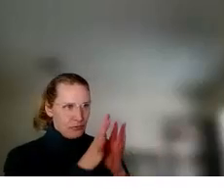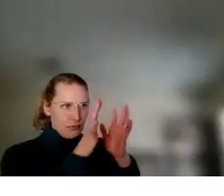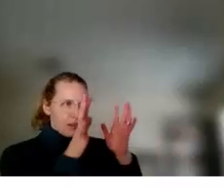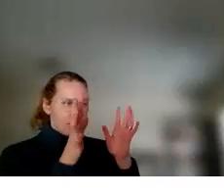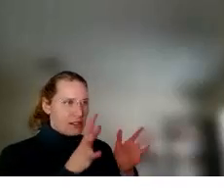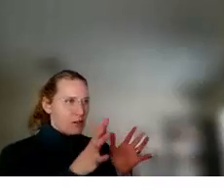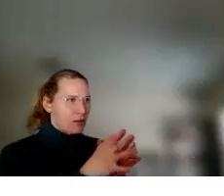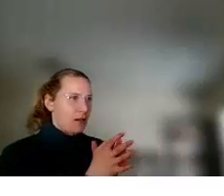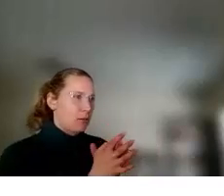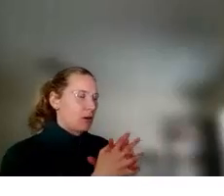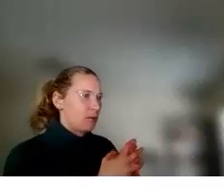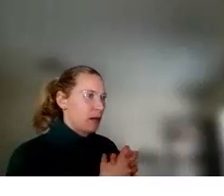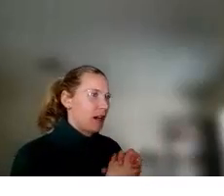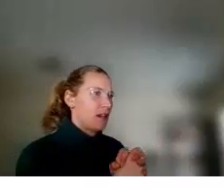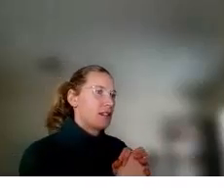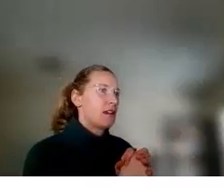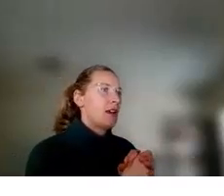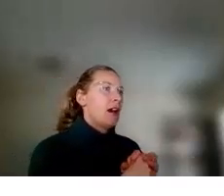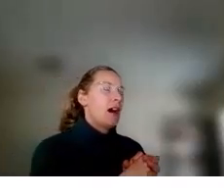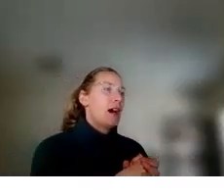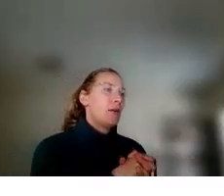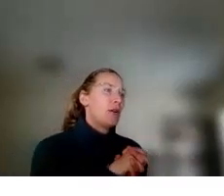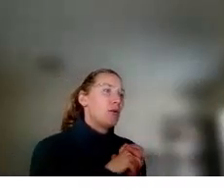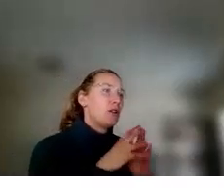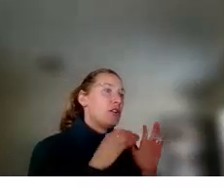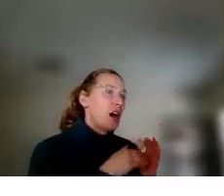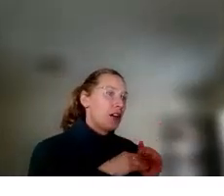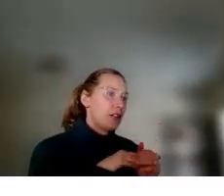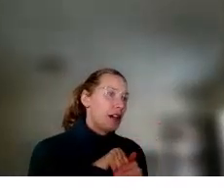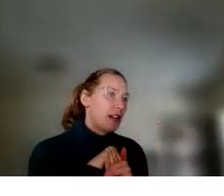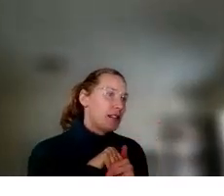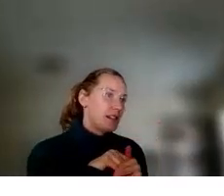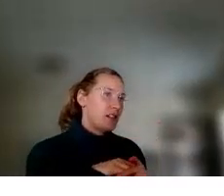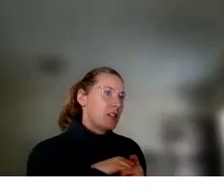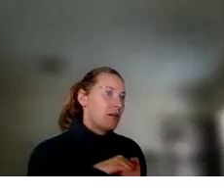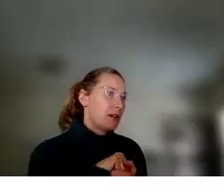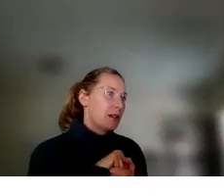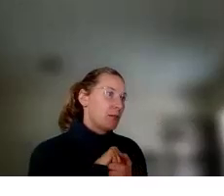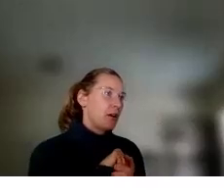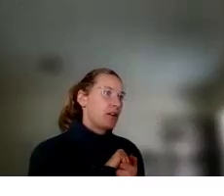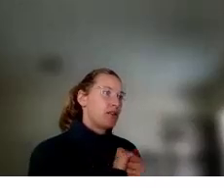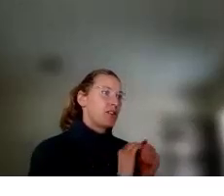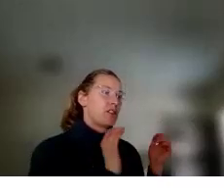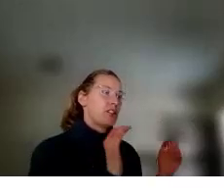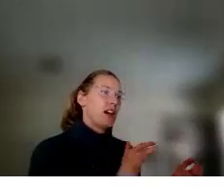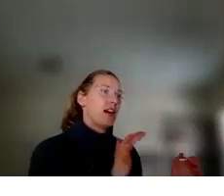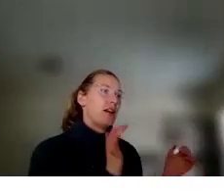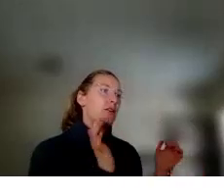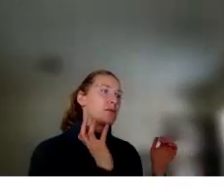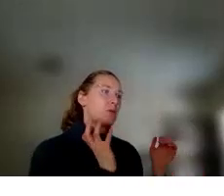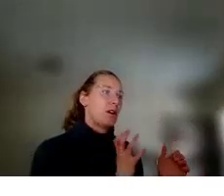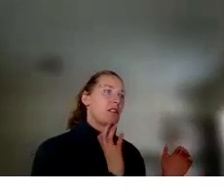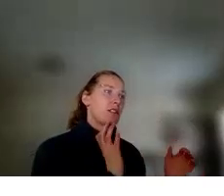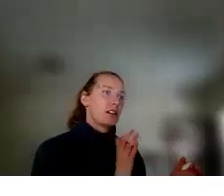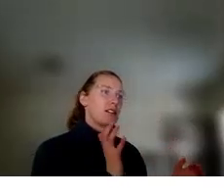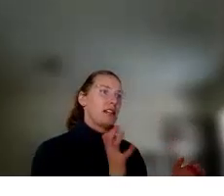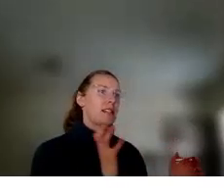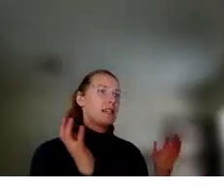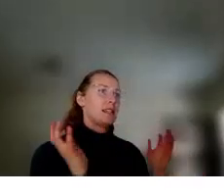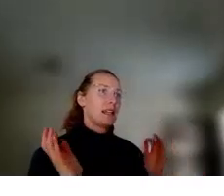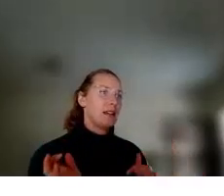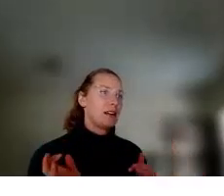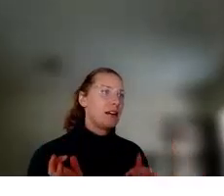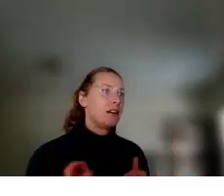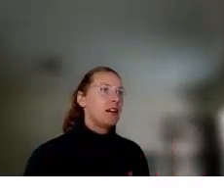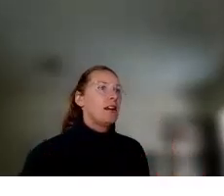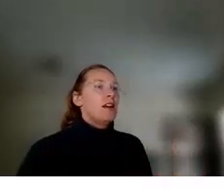So this is really important because you will not create CHCBS PARs for July 1 start